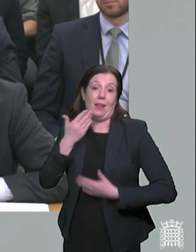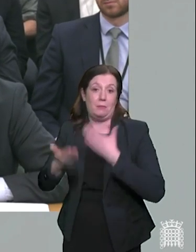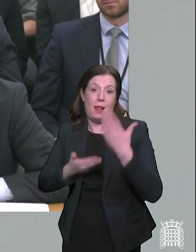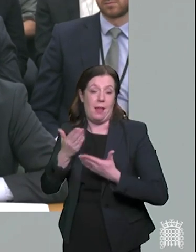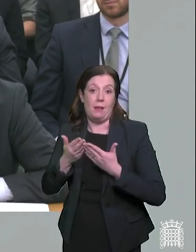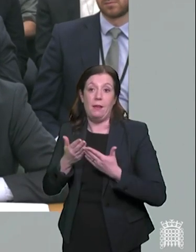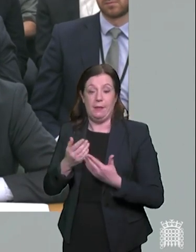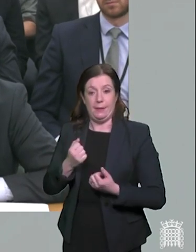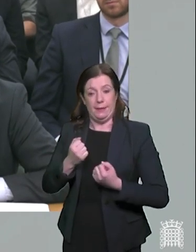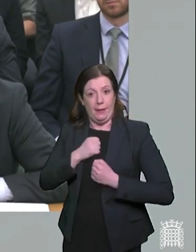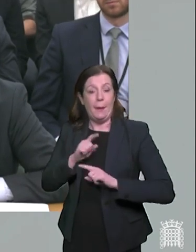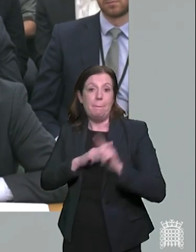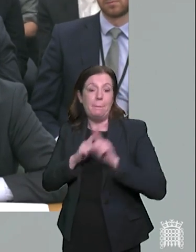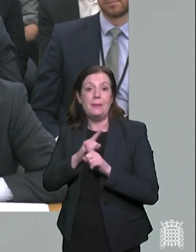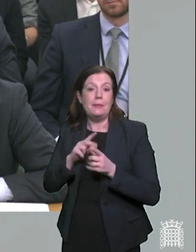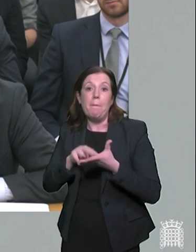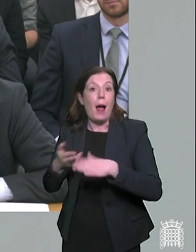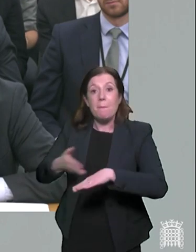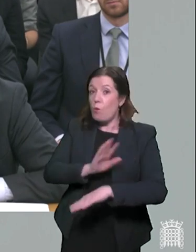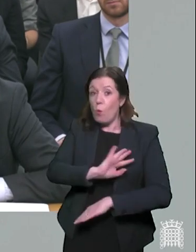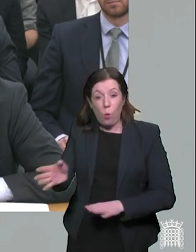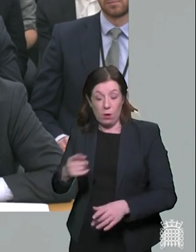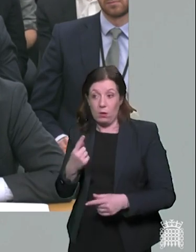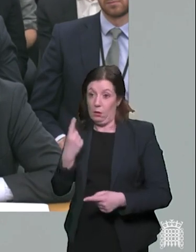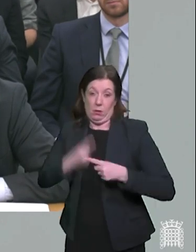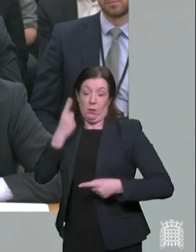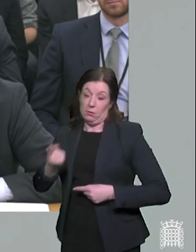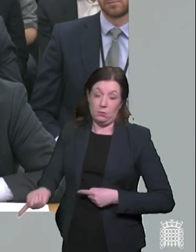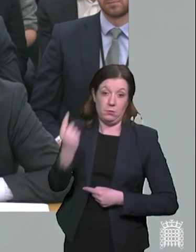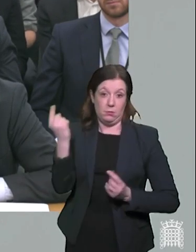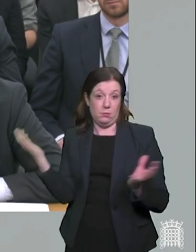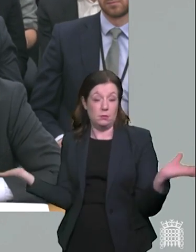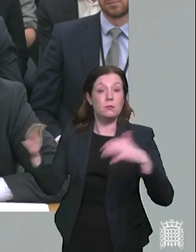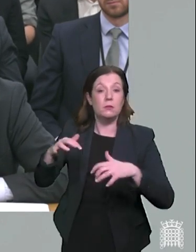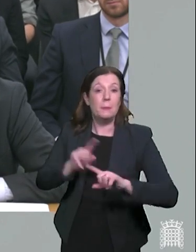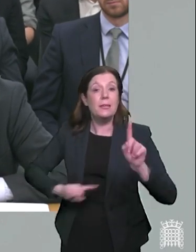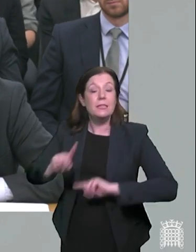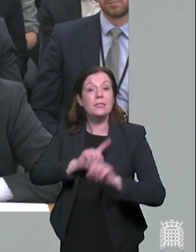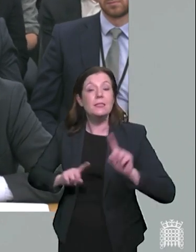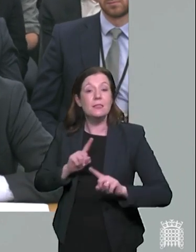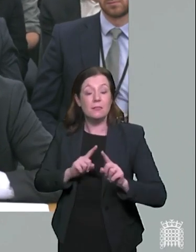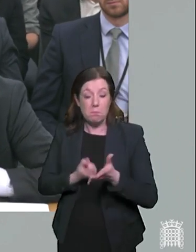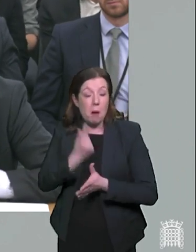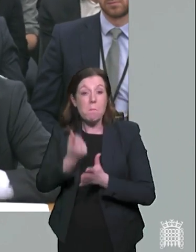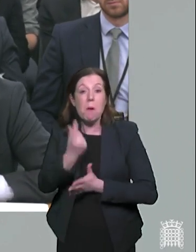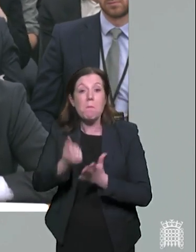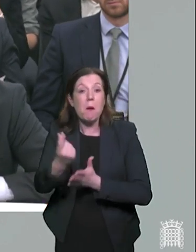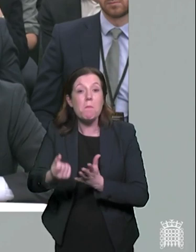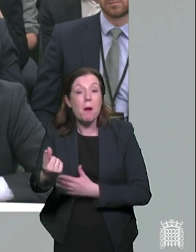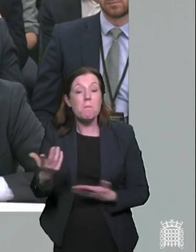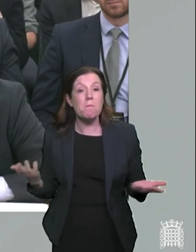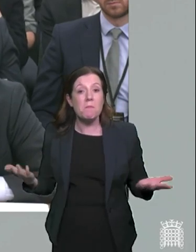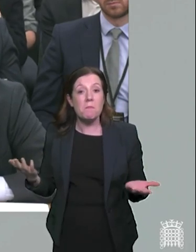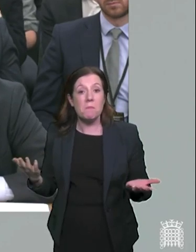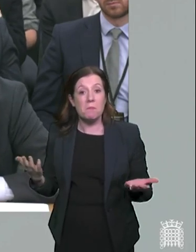call meetings at great speed. We had large numbers of staff that had to come into the building because we needed to get a